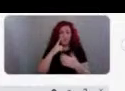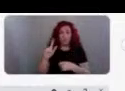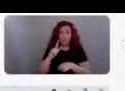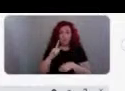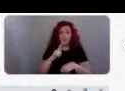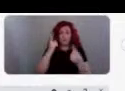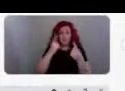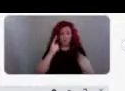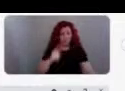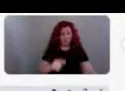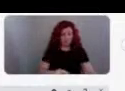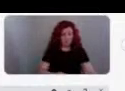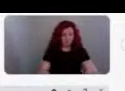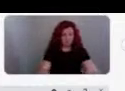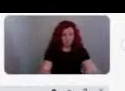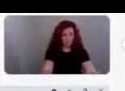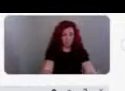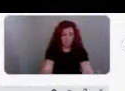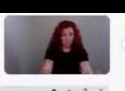consideration